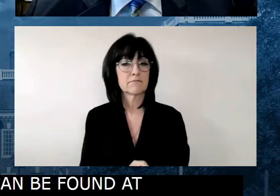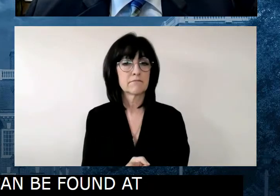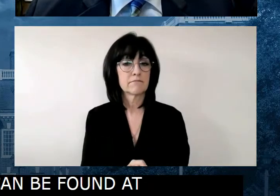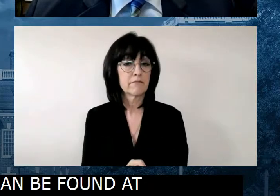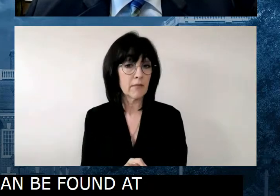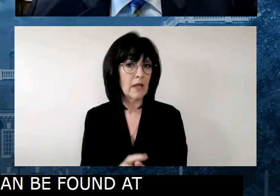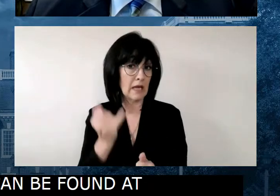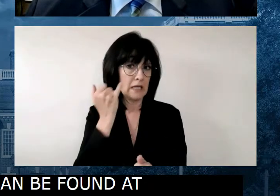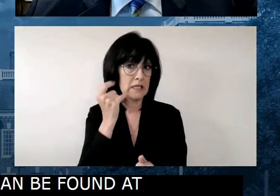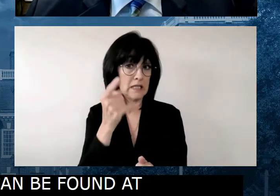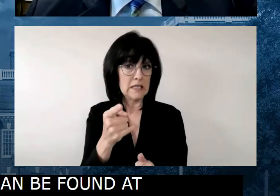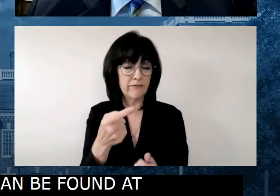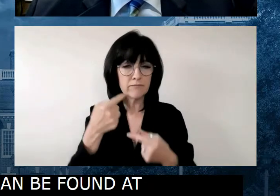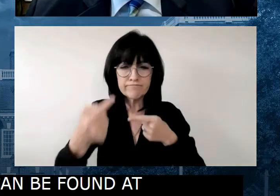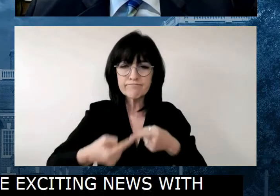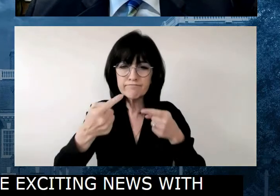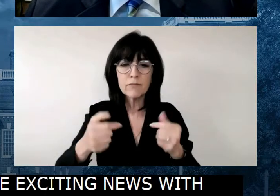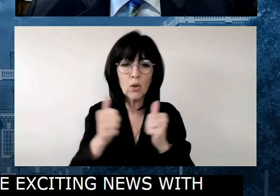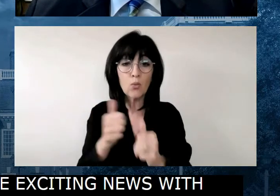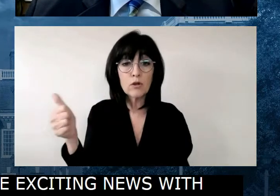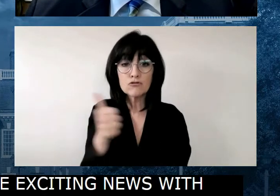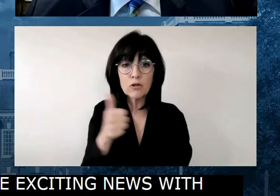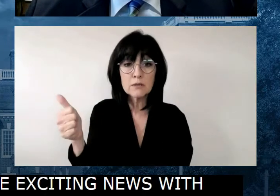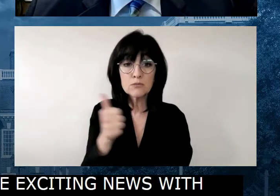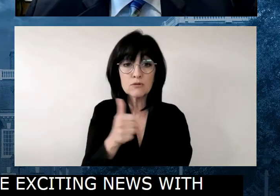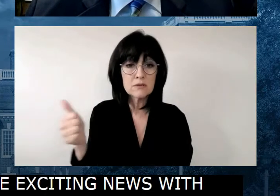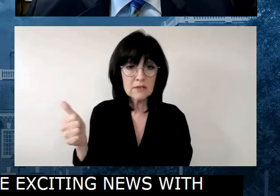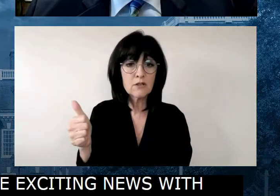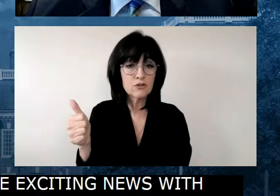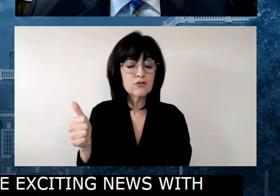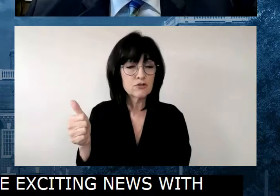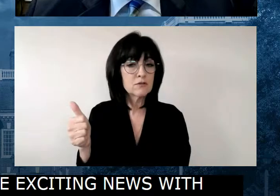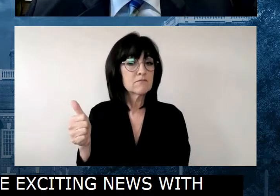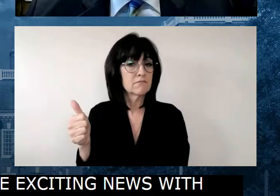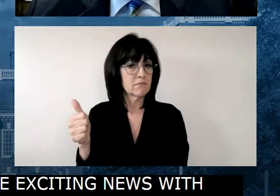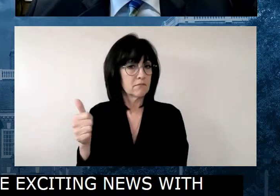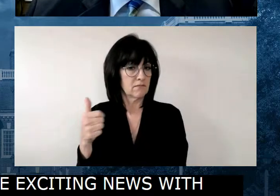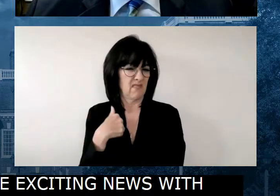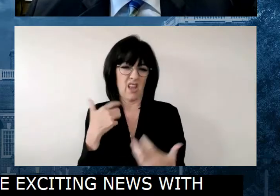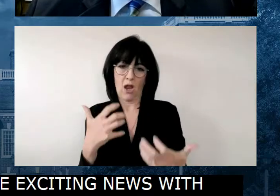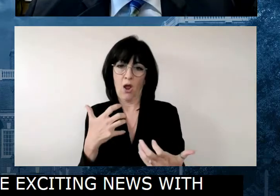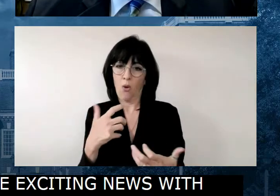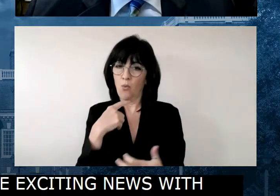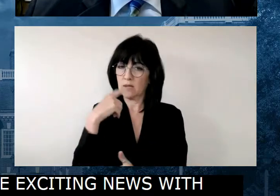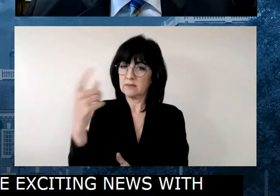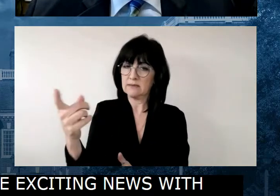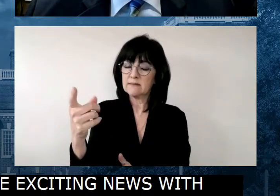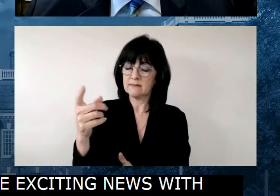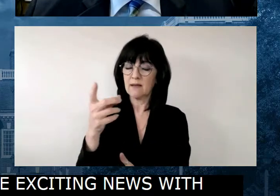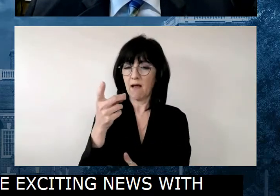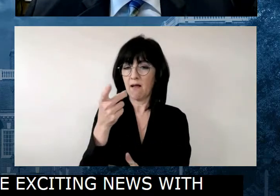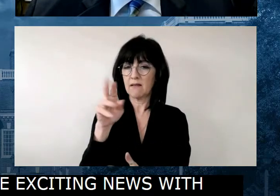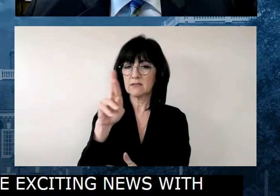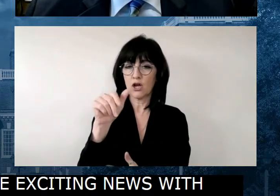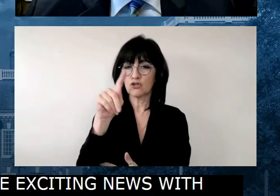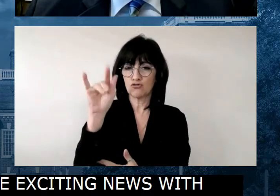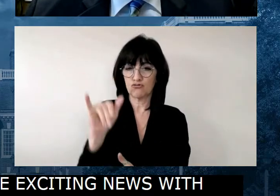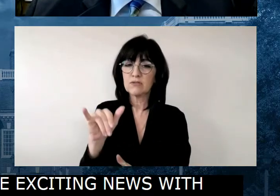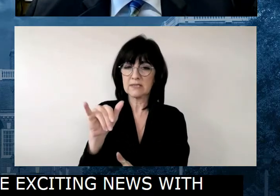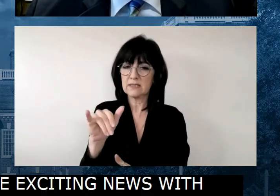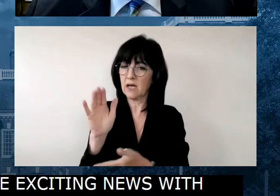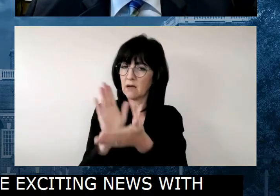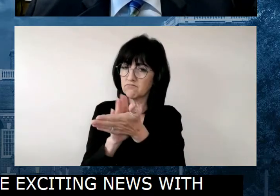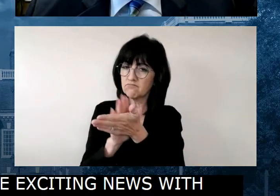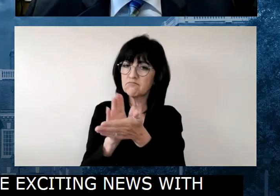I think we have, I'll first back up and say, kudos really to Dr. Ortay's team and Lisa Henry and the community health team, because they have